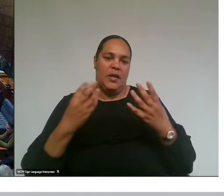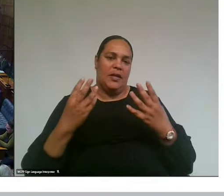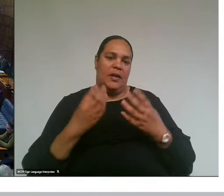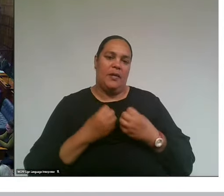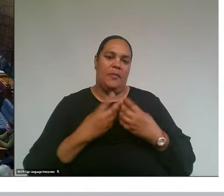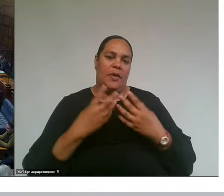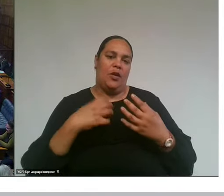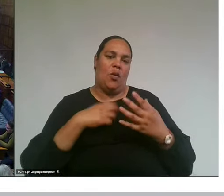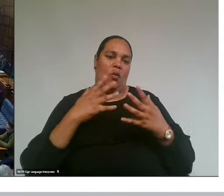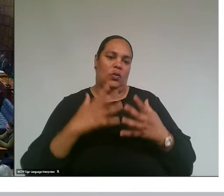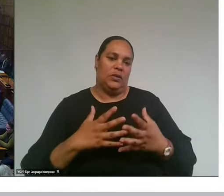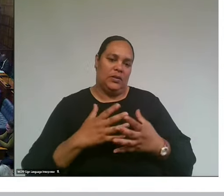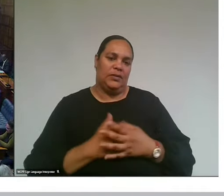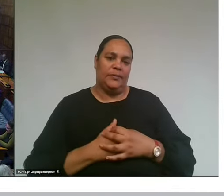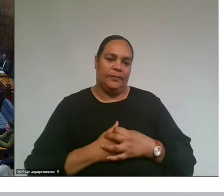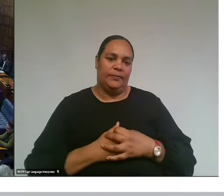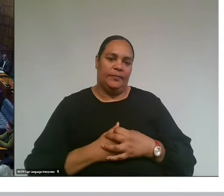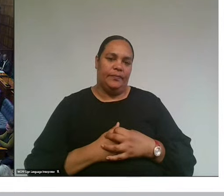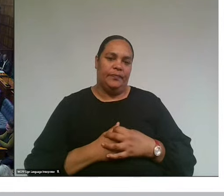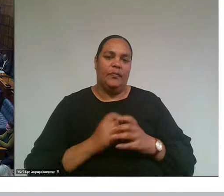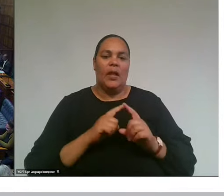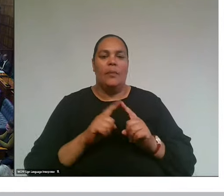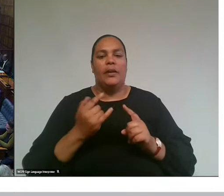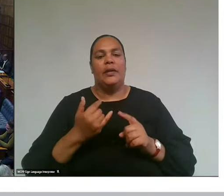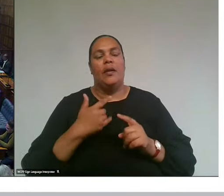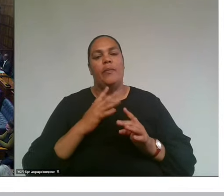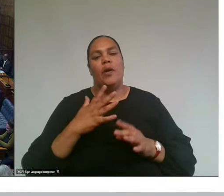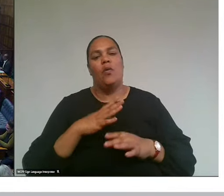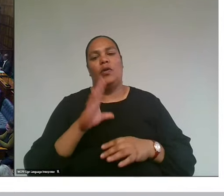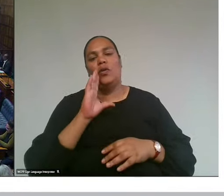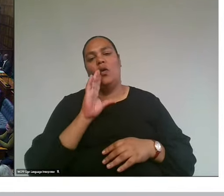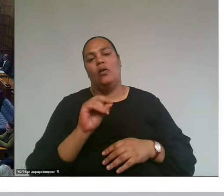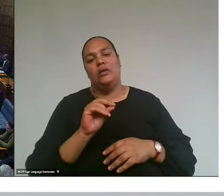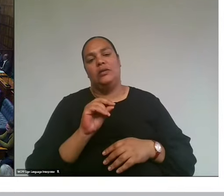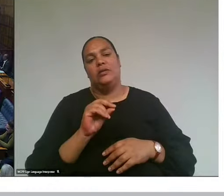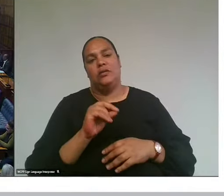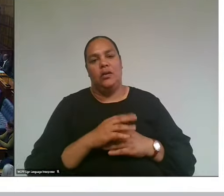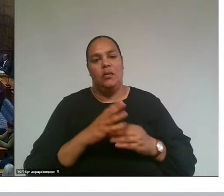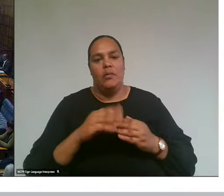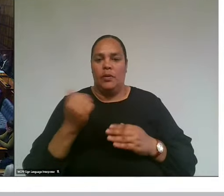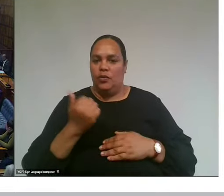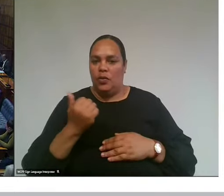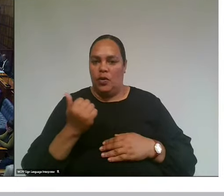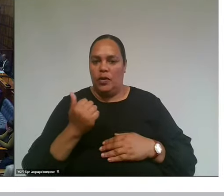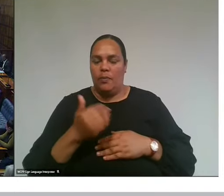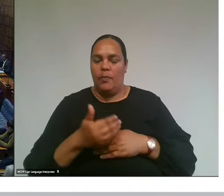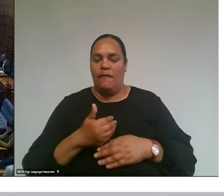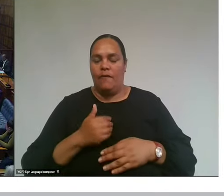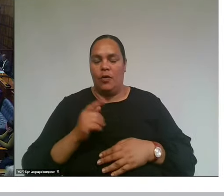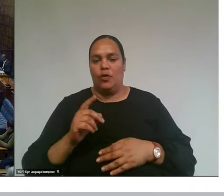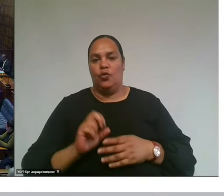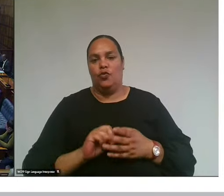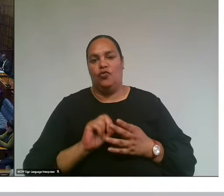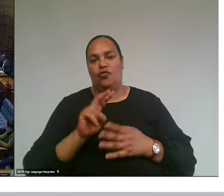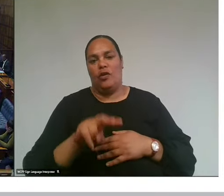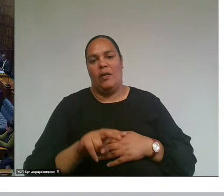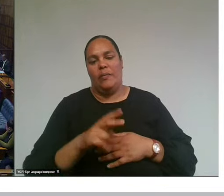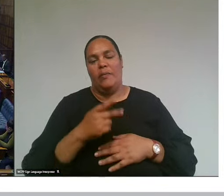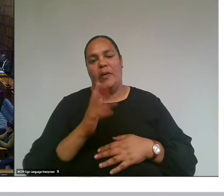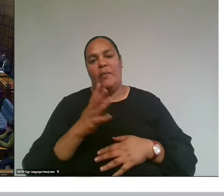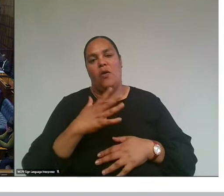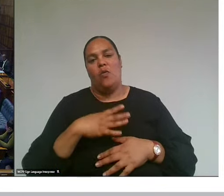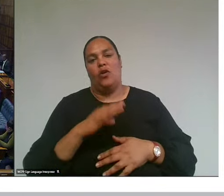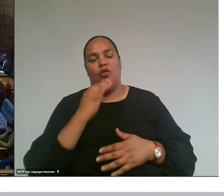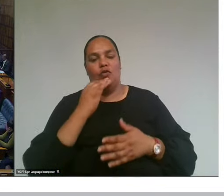many owners may I then just ask in terms of sorry I just before you you jump into that I just wanted to